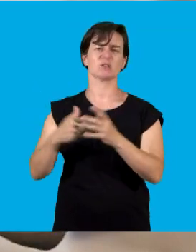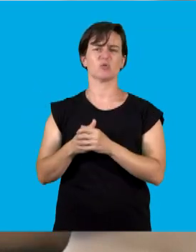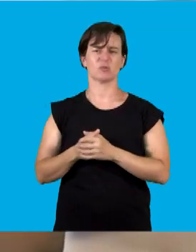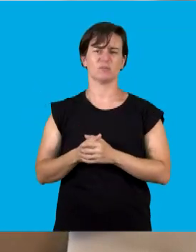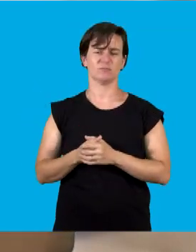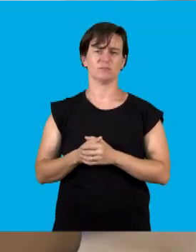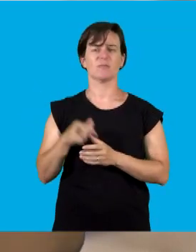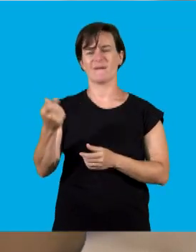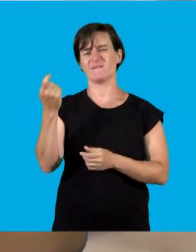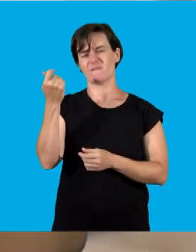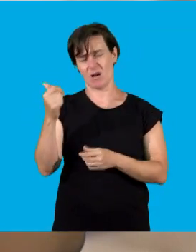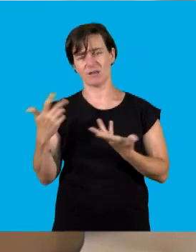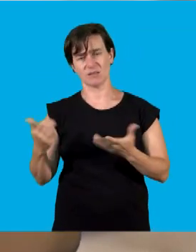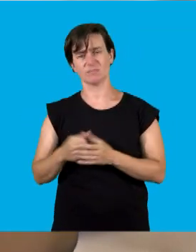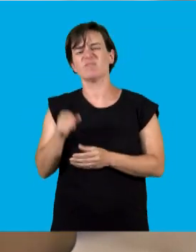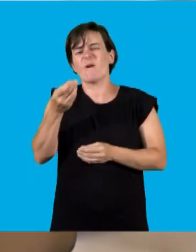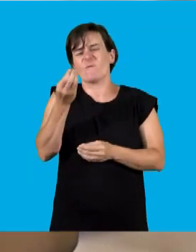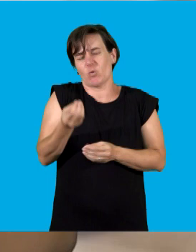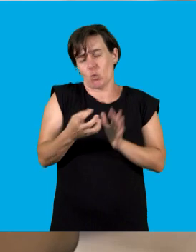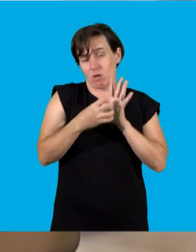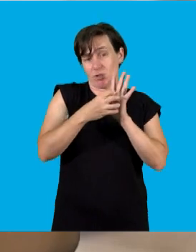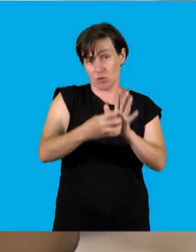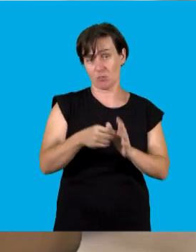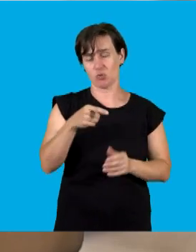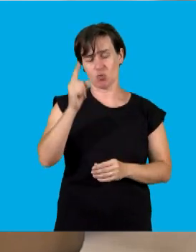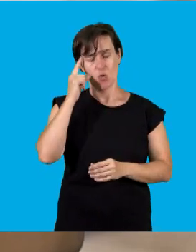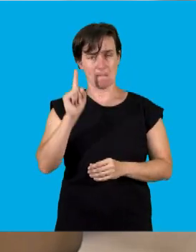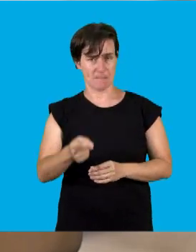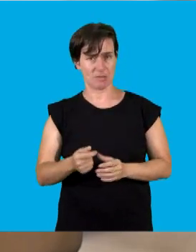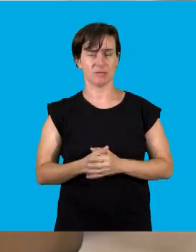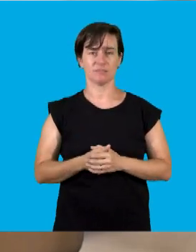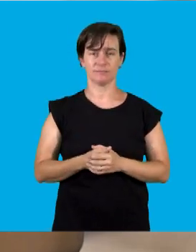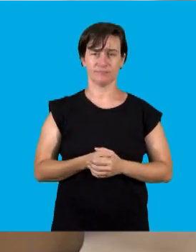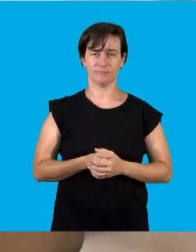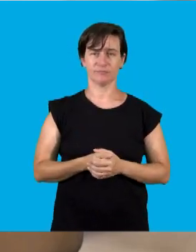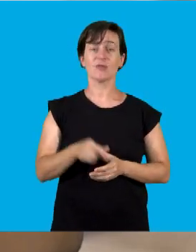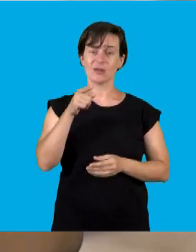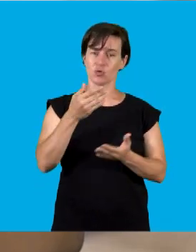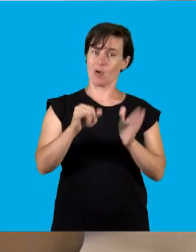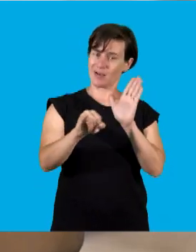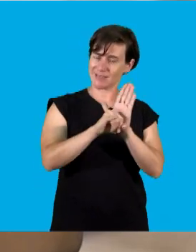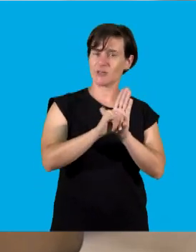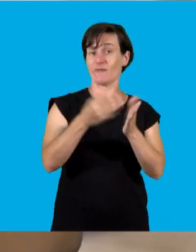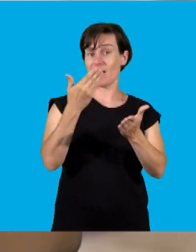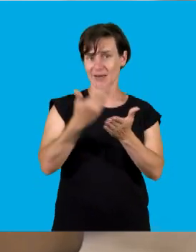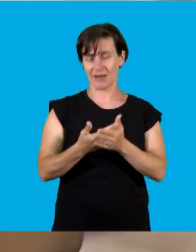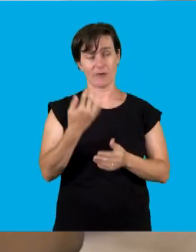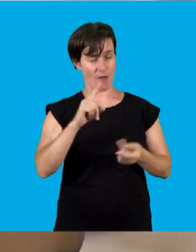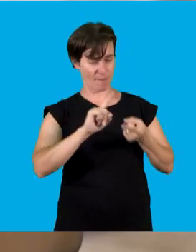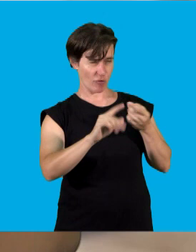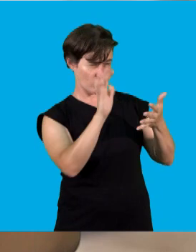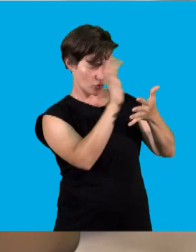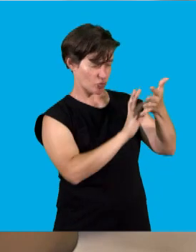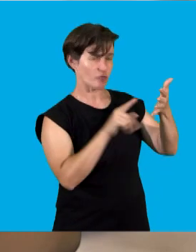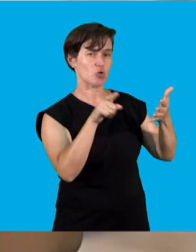you'd find also our financing. Those are some of the examples that you need to know so that you can be able to identify from the